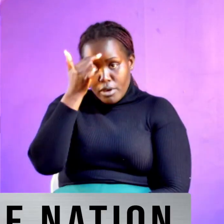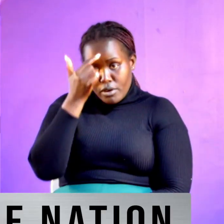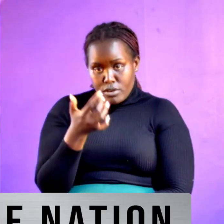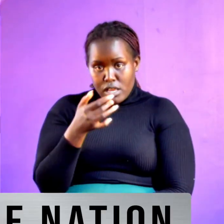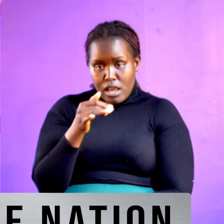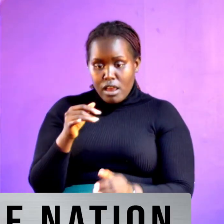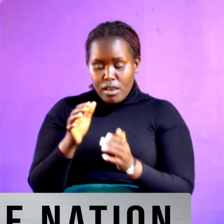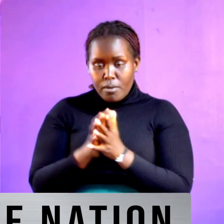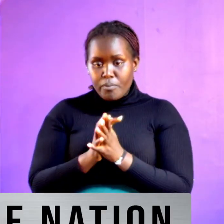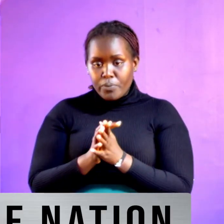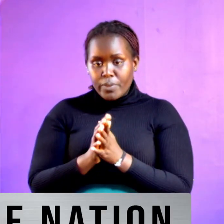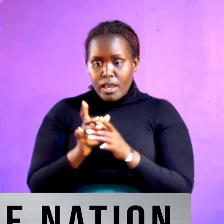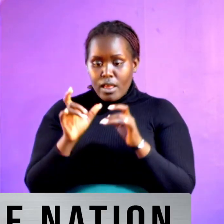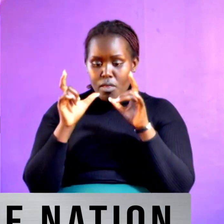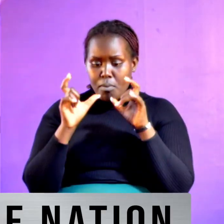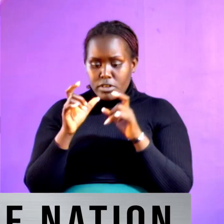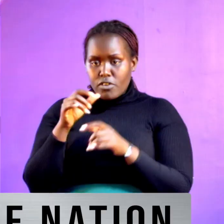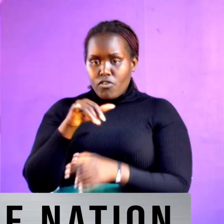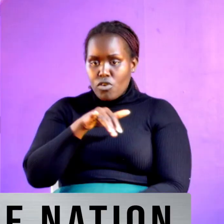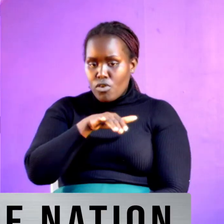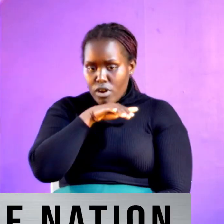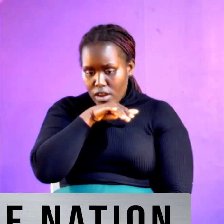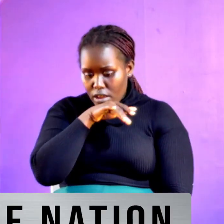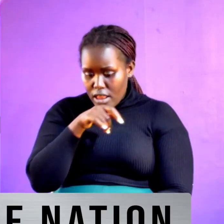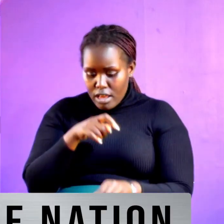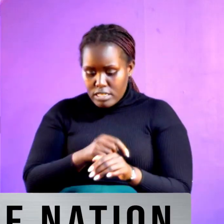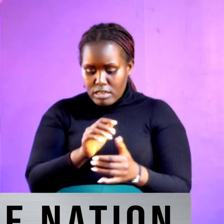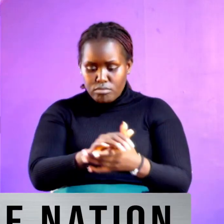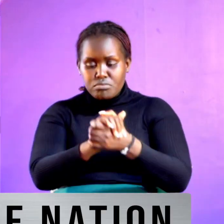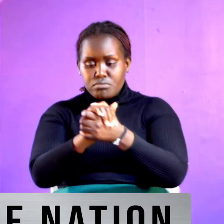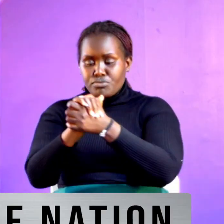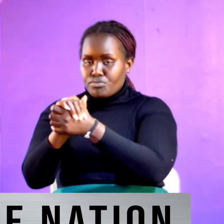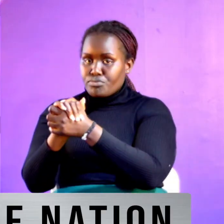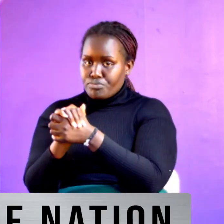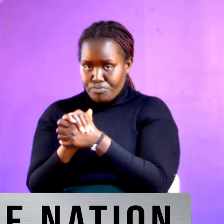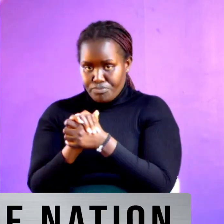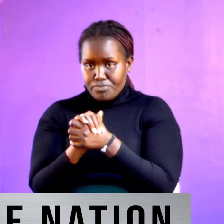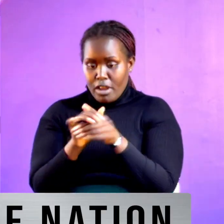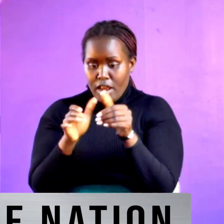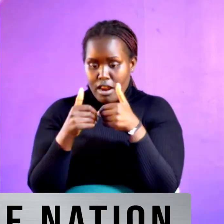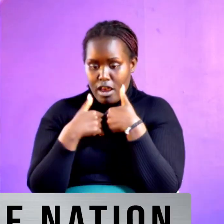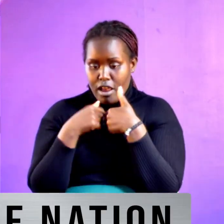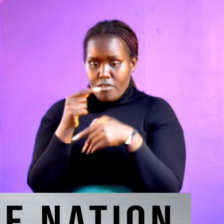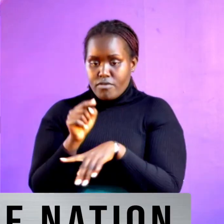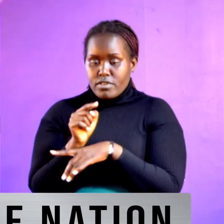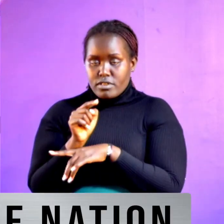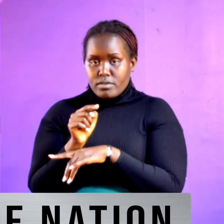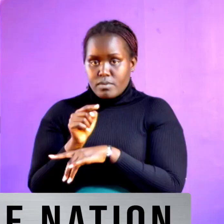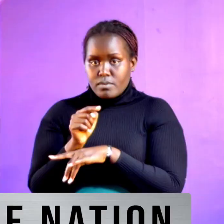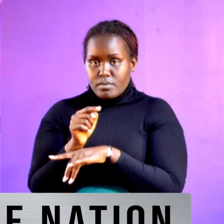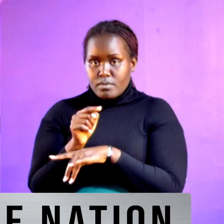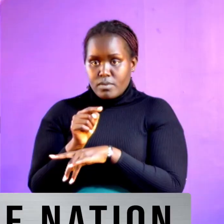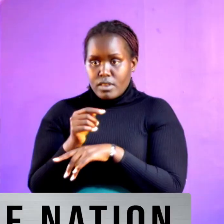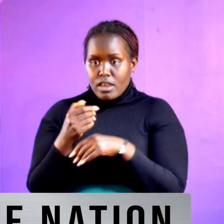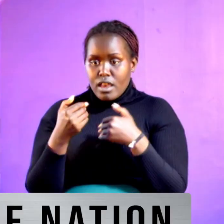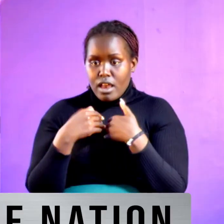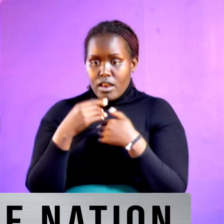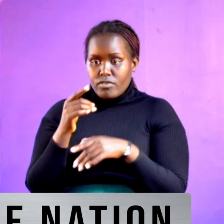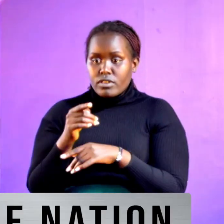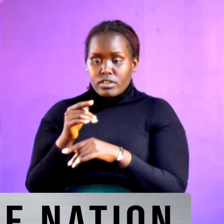image of Raila Odinga, once he shakes hands, and you know, he has had these, you know, he has